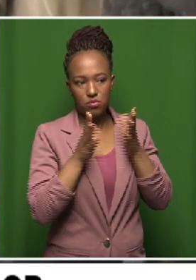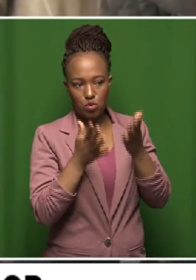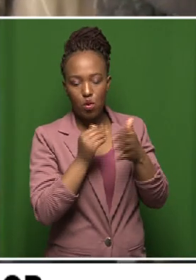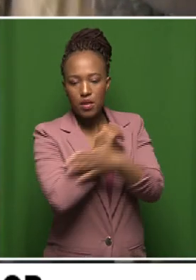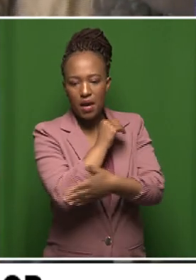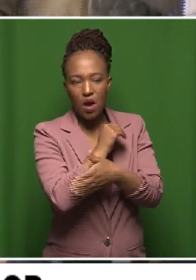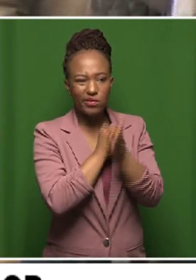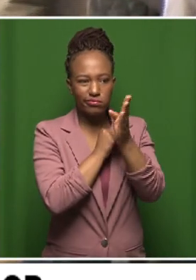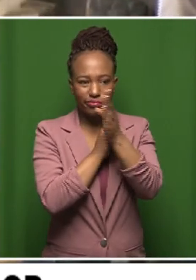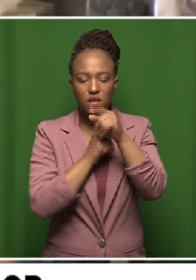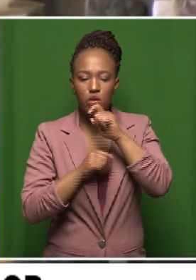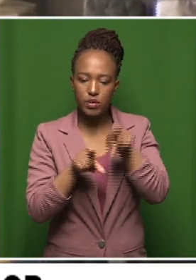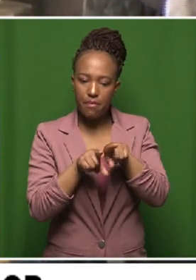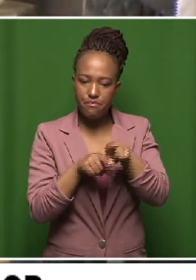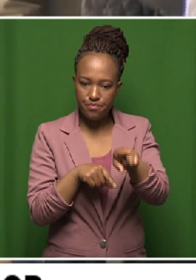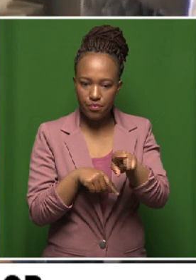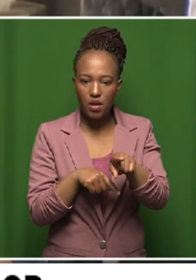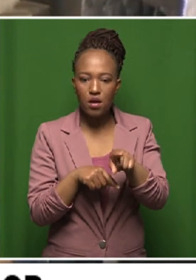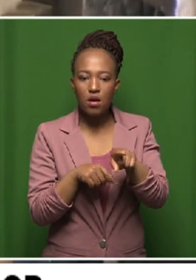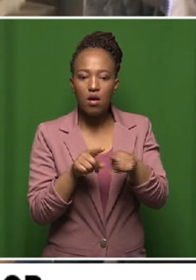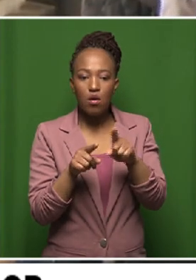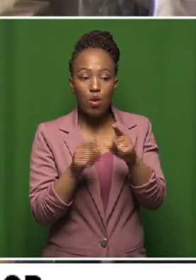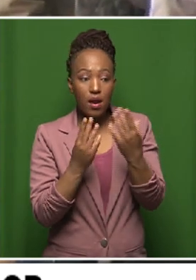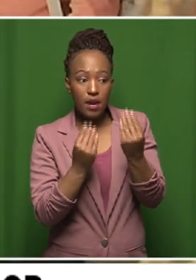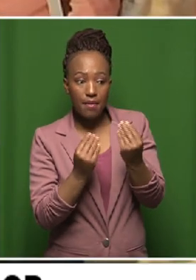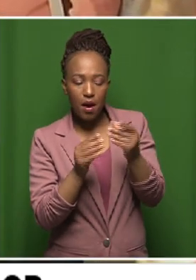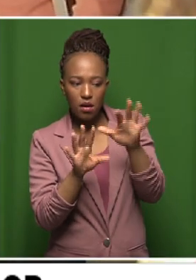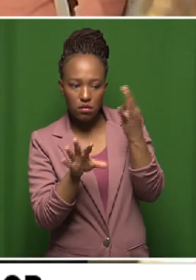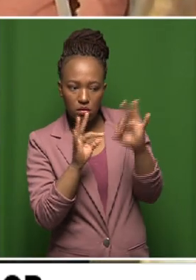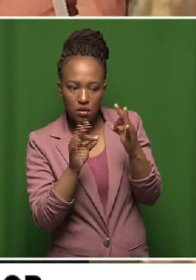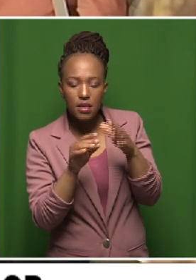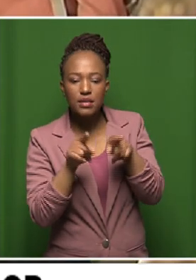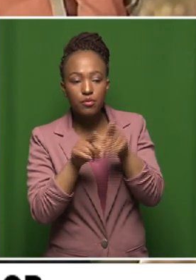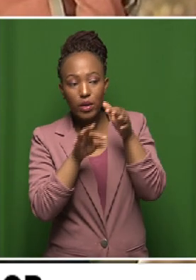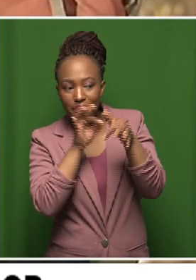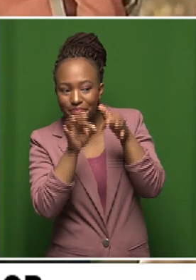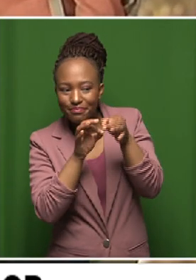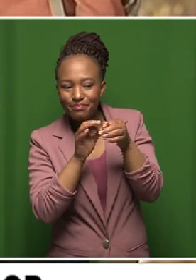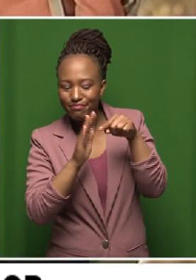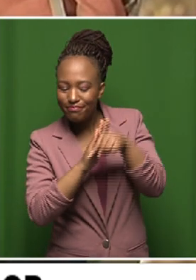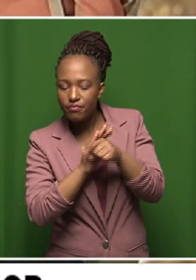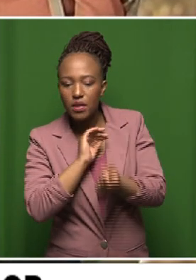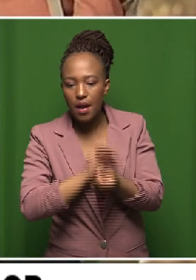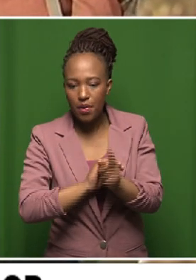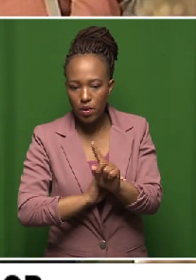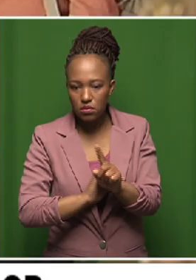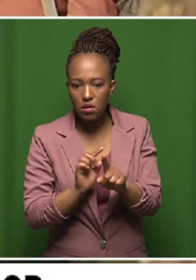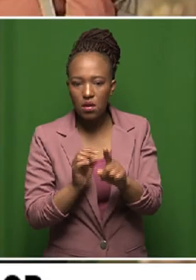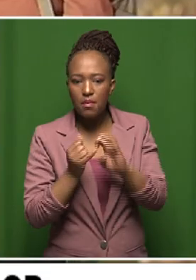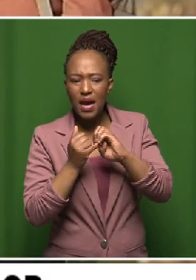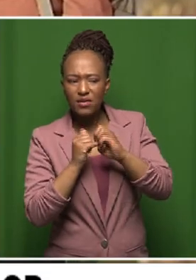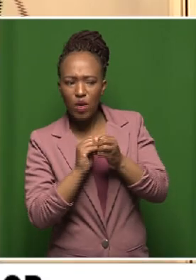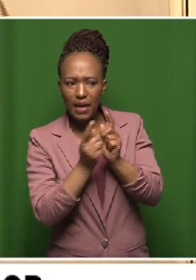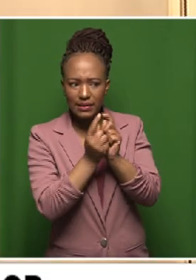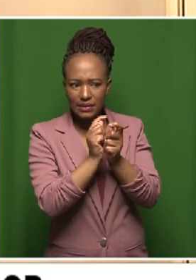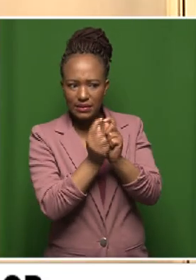definitions. And what you need to have is somebody, an analyst, to unpack the numbers and to explain what is really going on. I've tried to make some